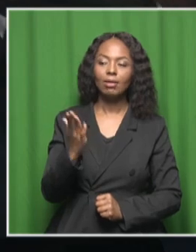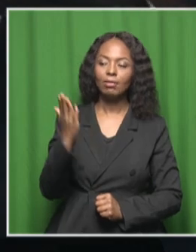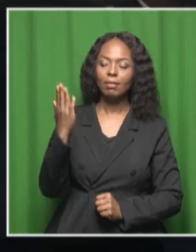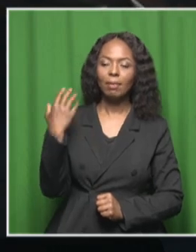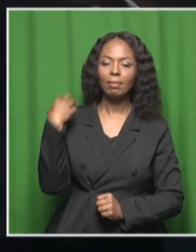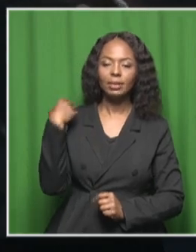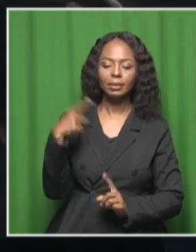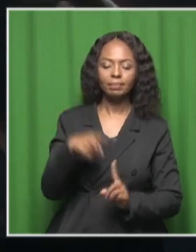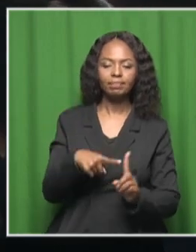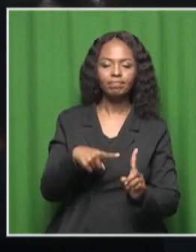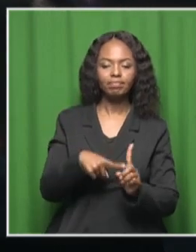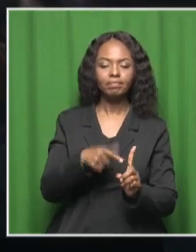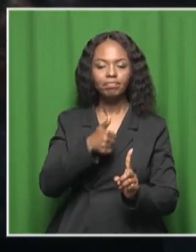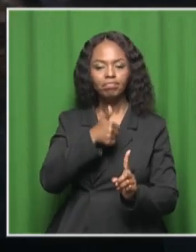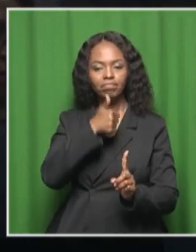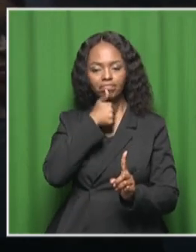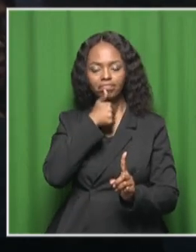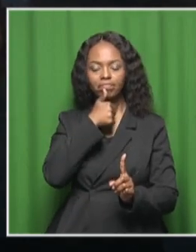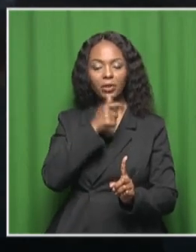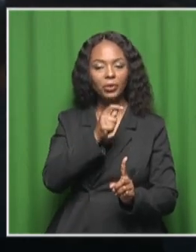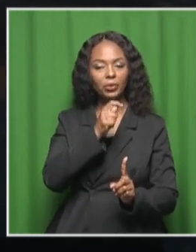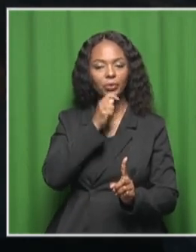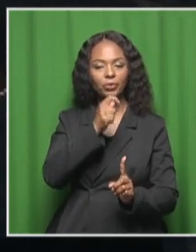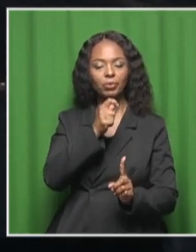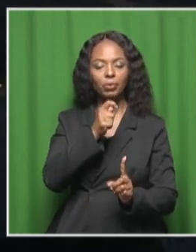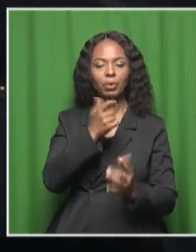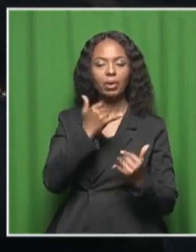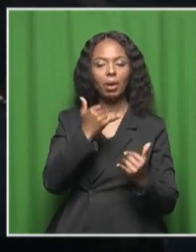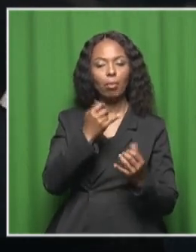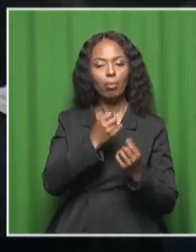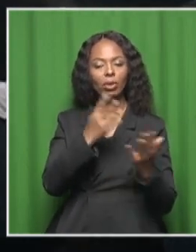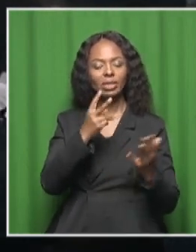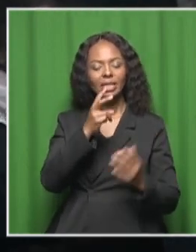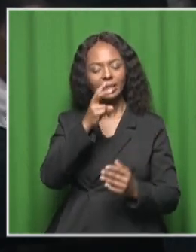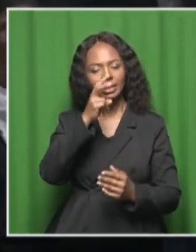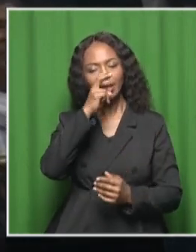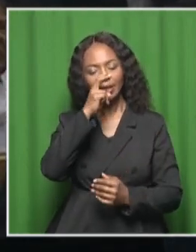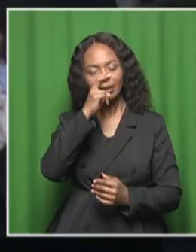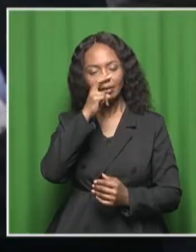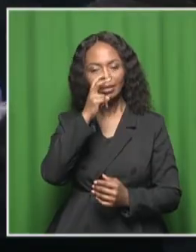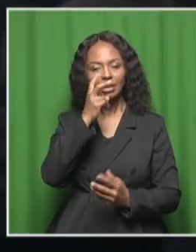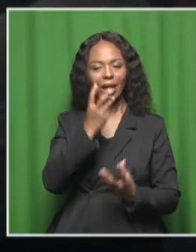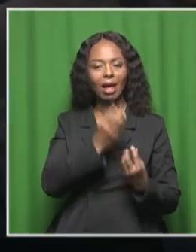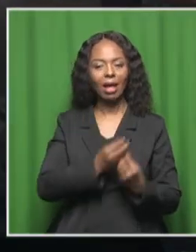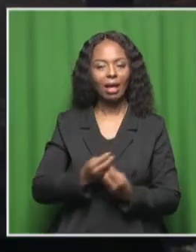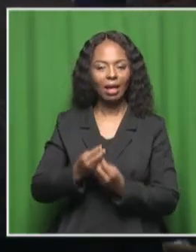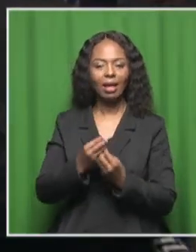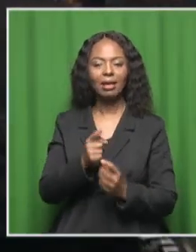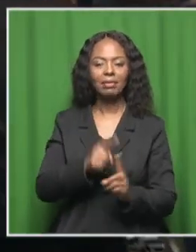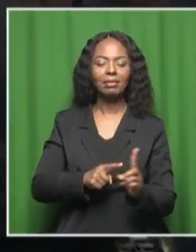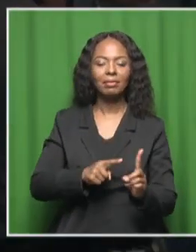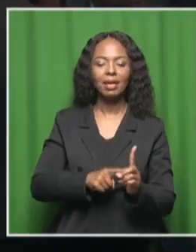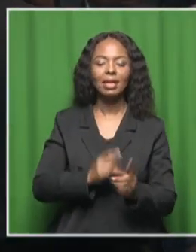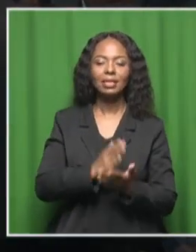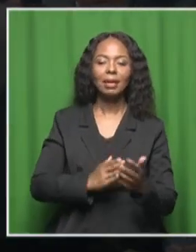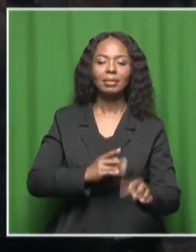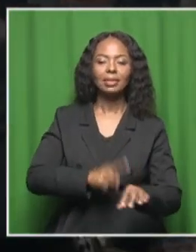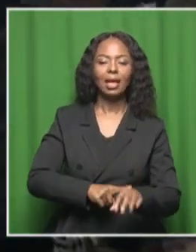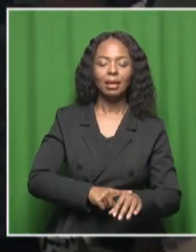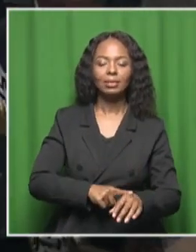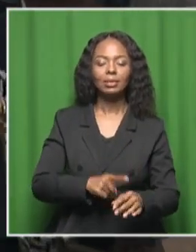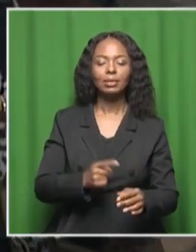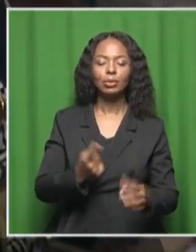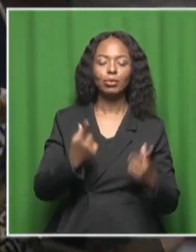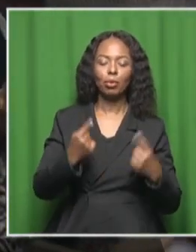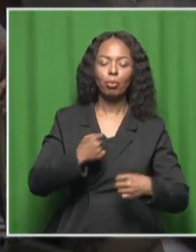a stickler for process. And we heard even from the former SARS Commissioner saying that at some point he was made to run and